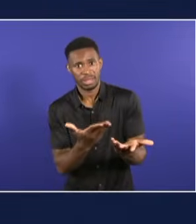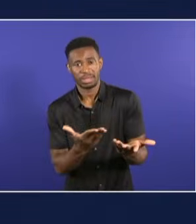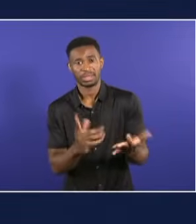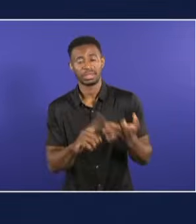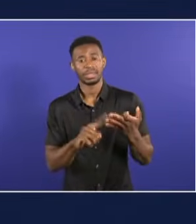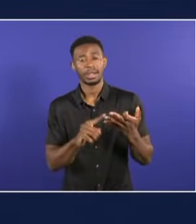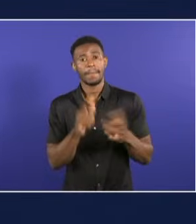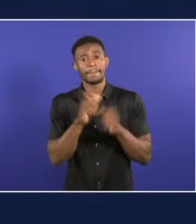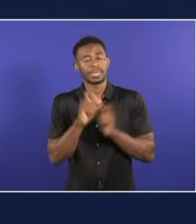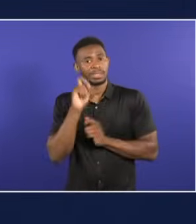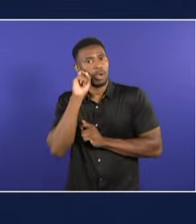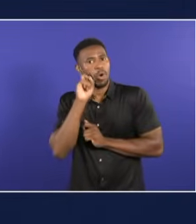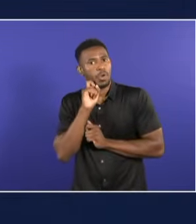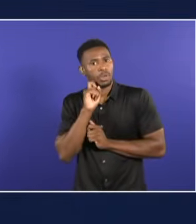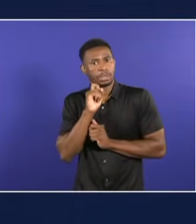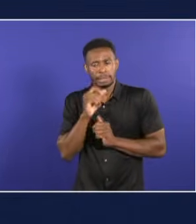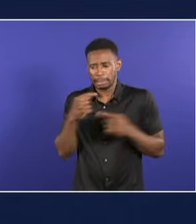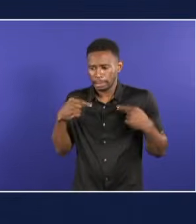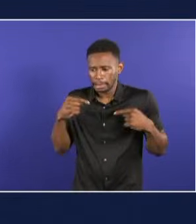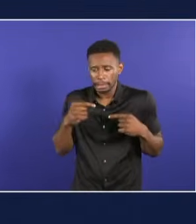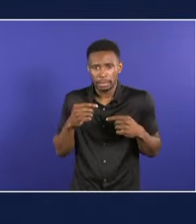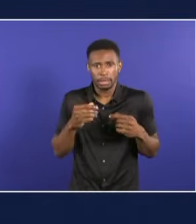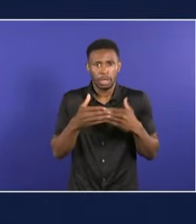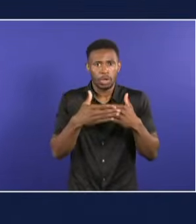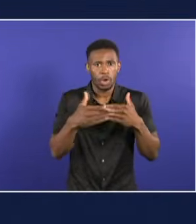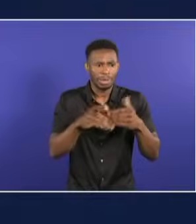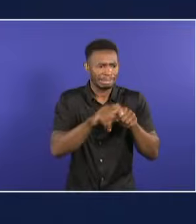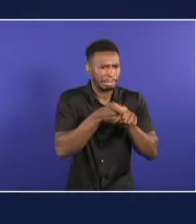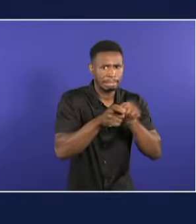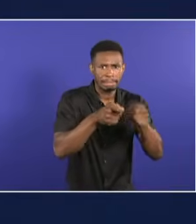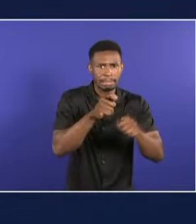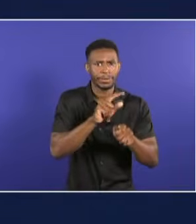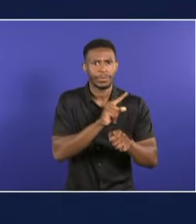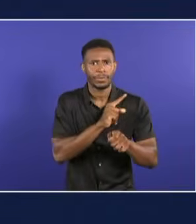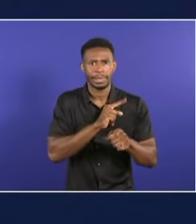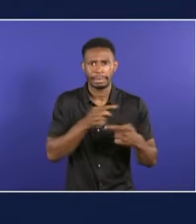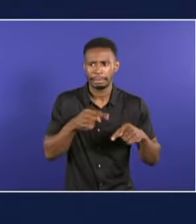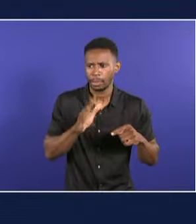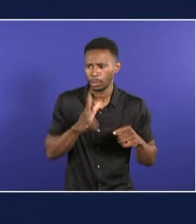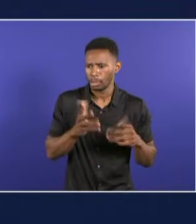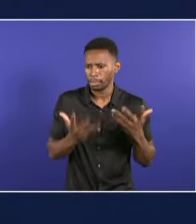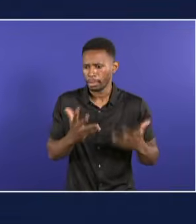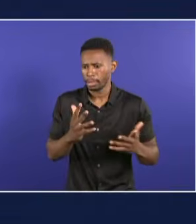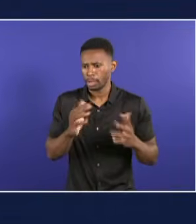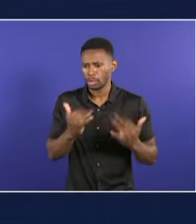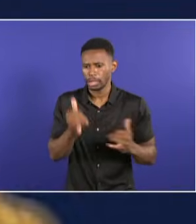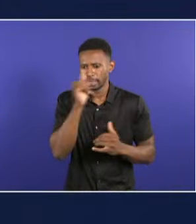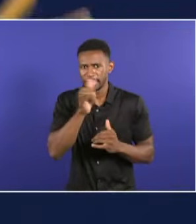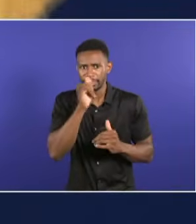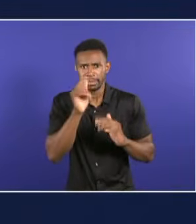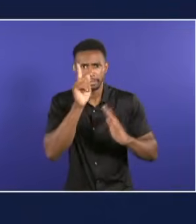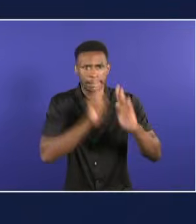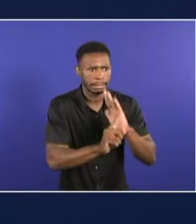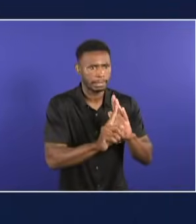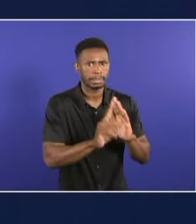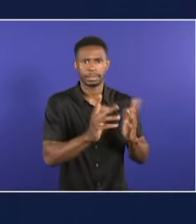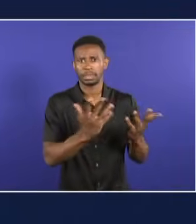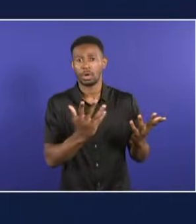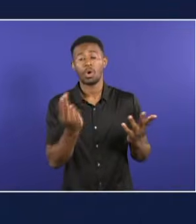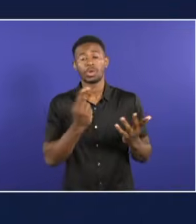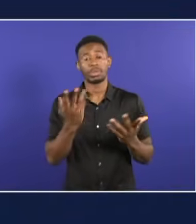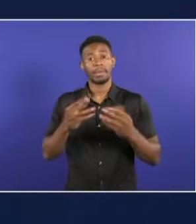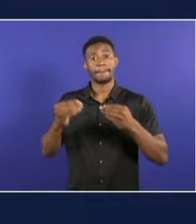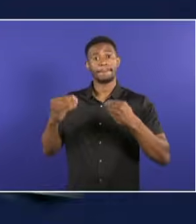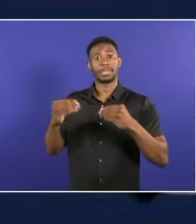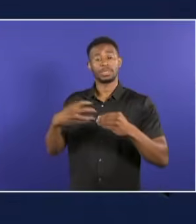night hoping tonight will be quiet. The fear of the small business owner who wonders whether they should shut up